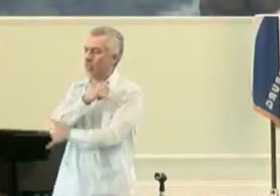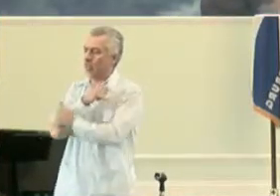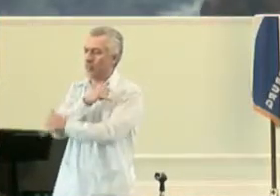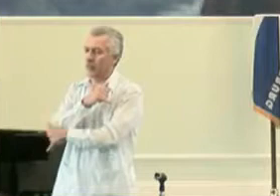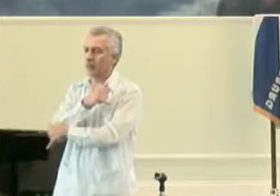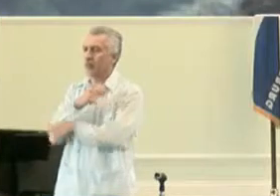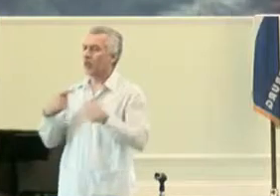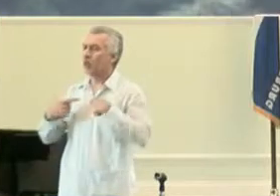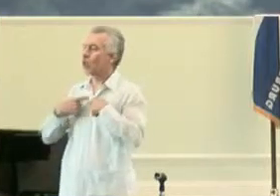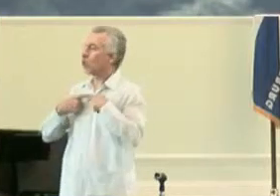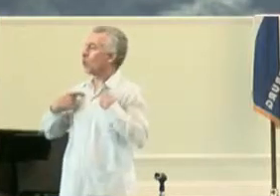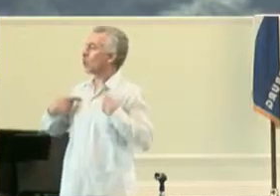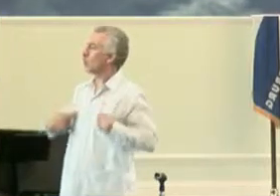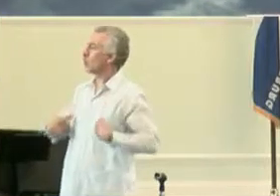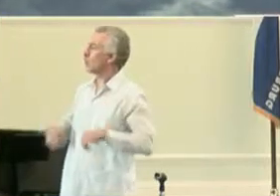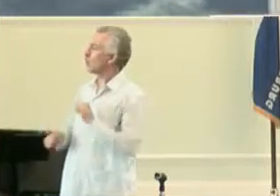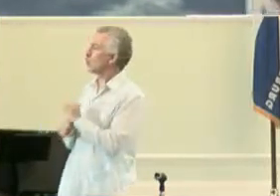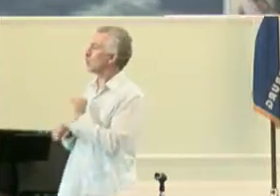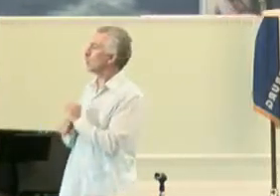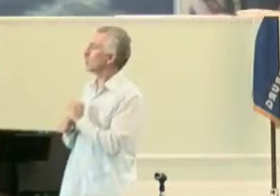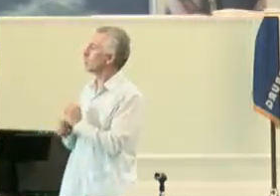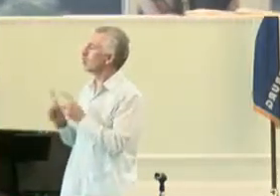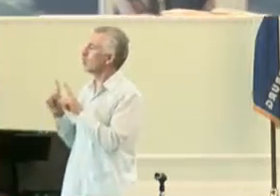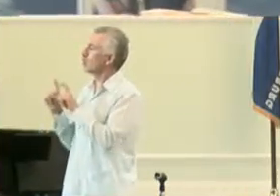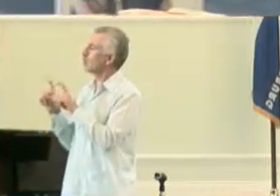priest do? What is the function of a priest?